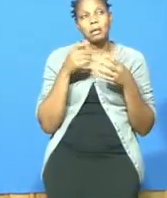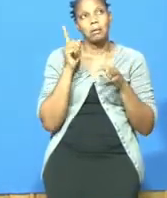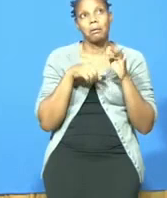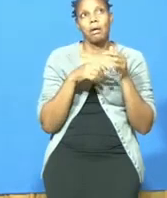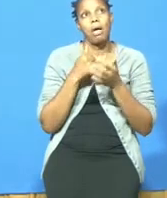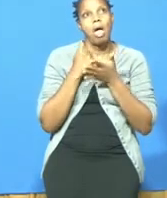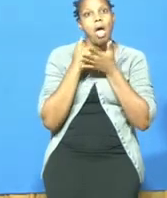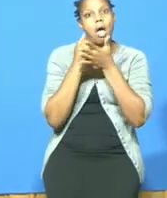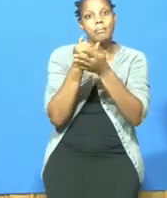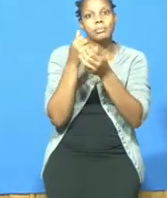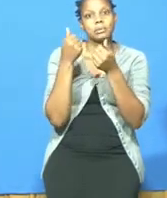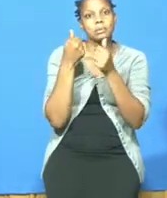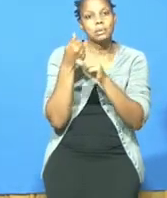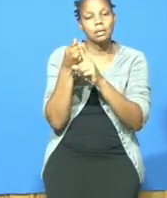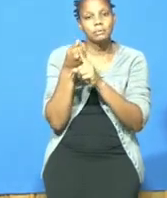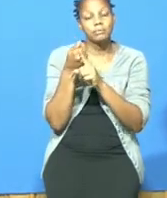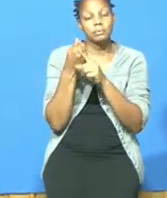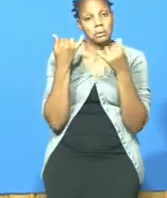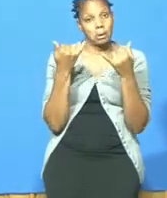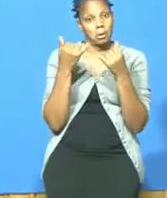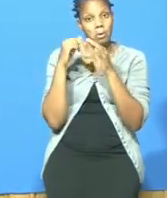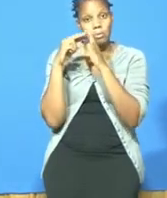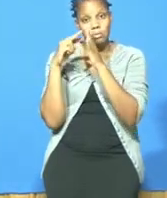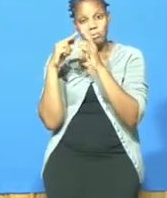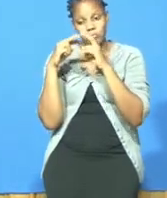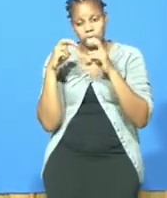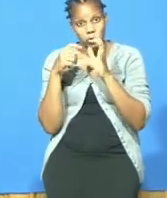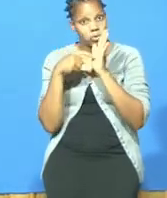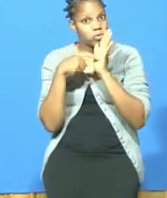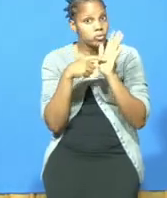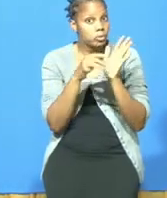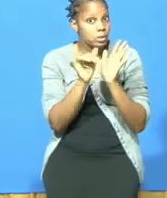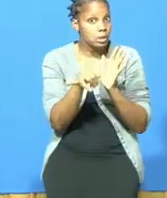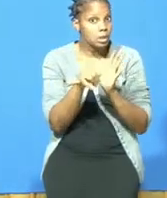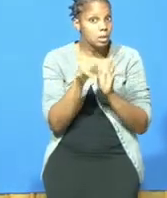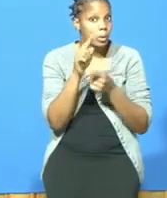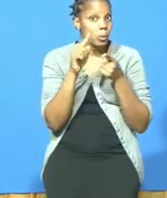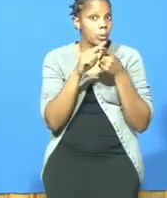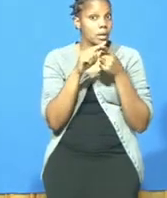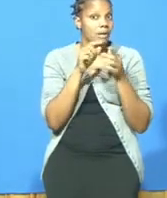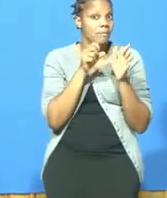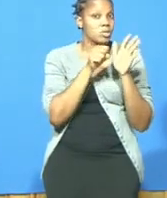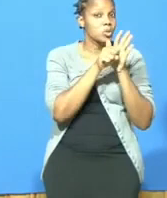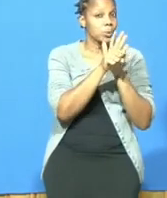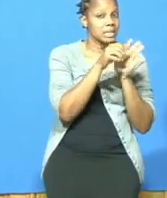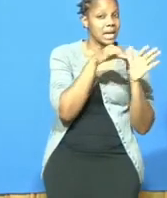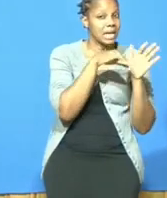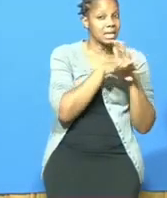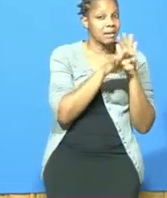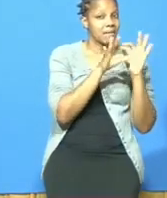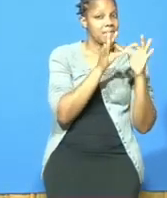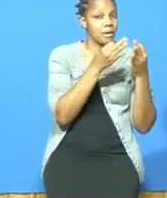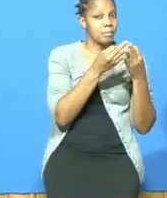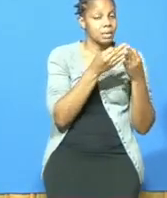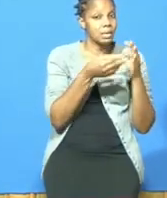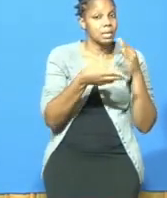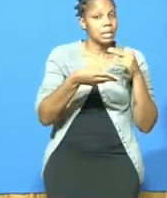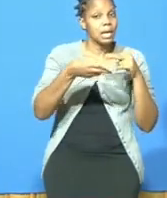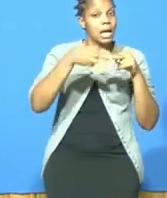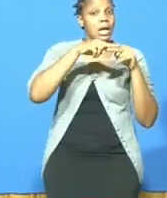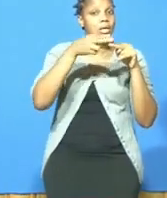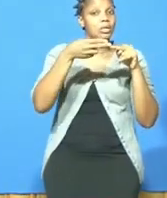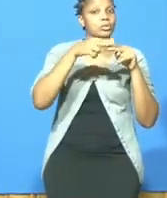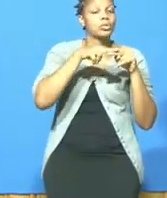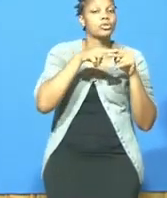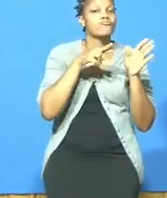and research has shown that when there is a suicide in the family, it increases the risk for